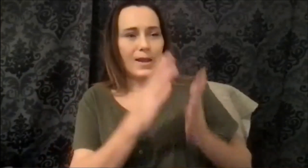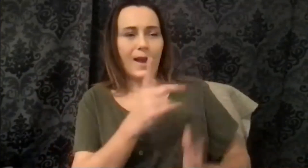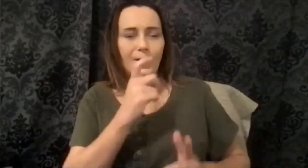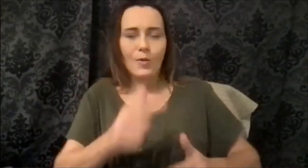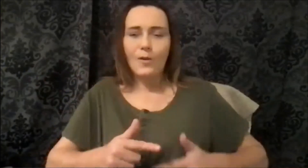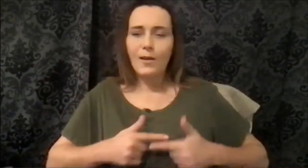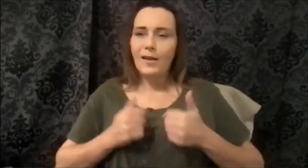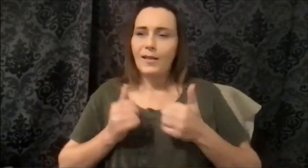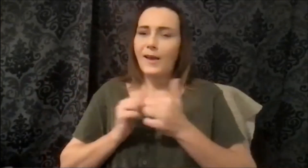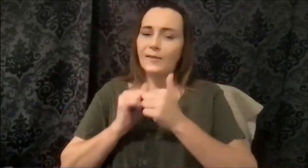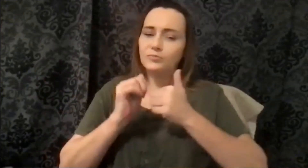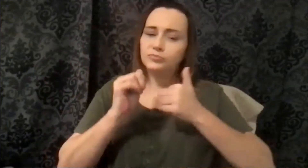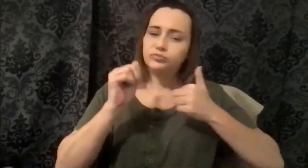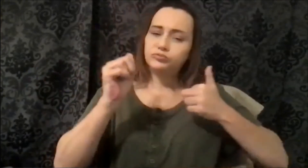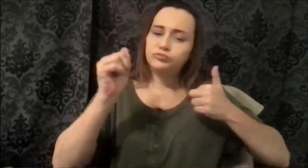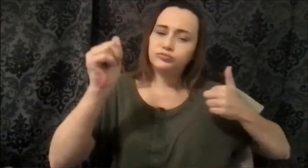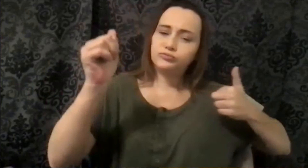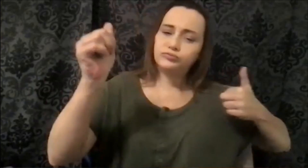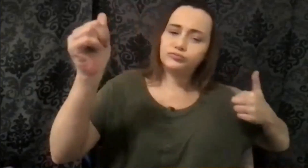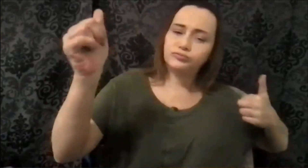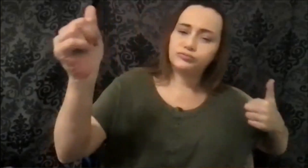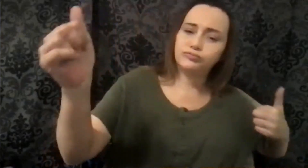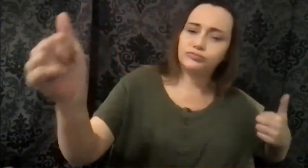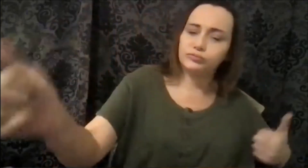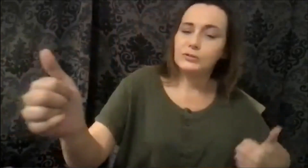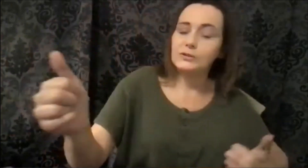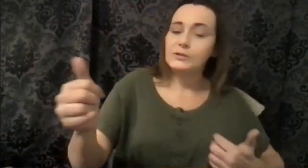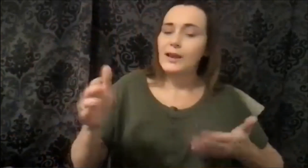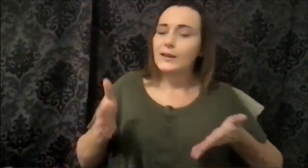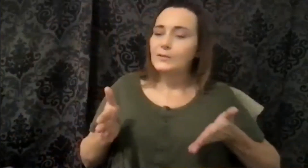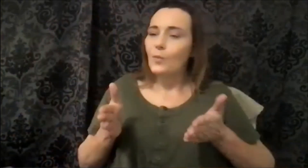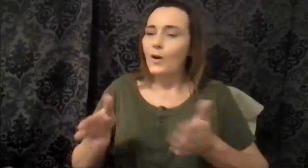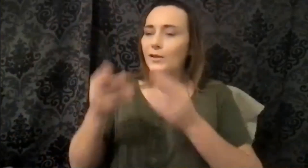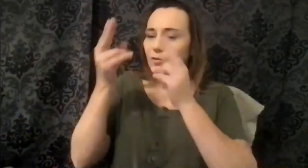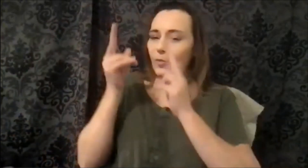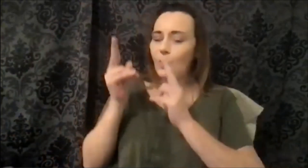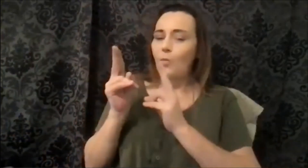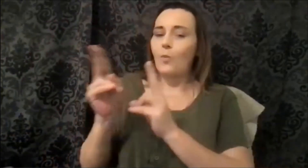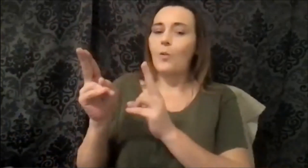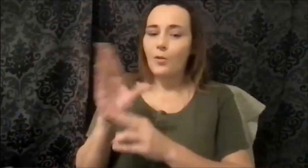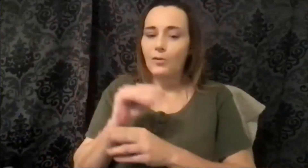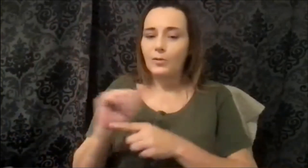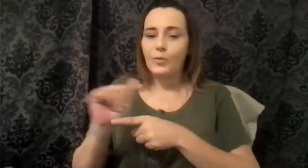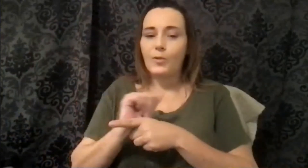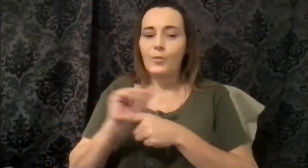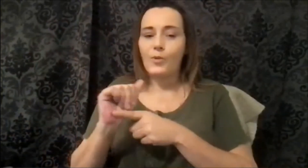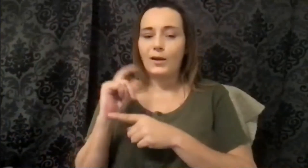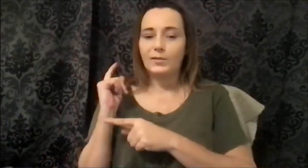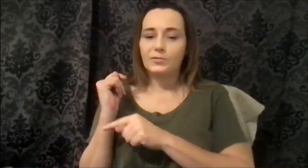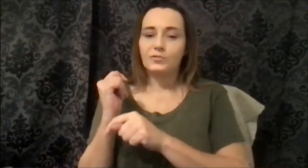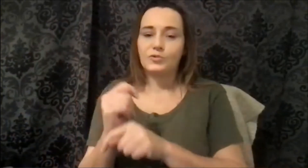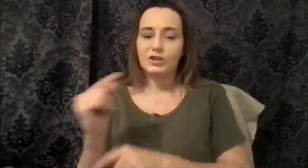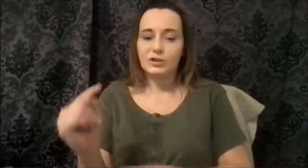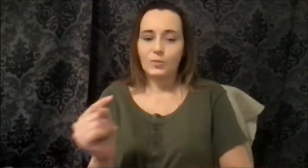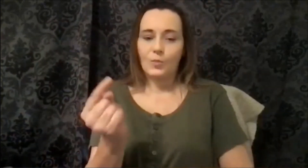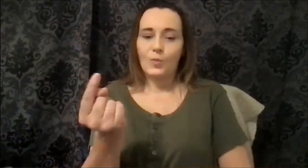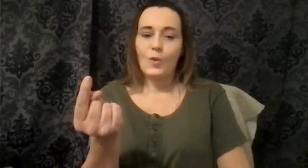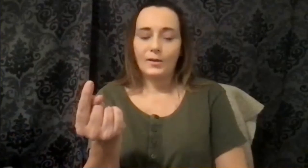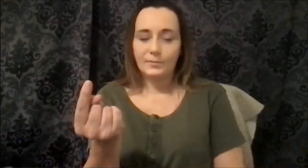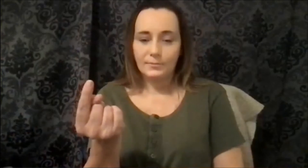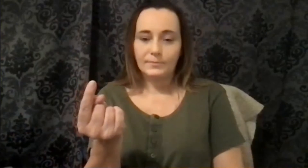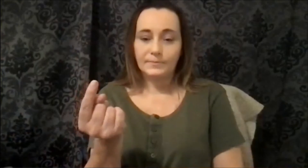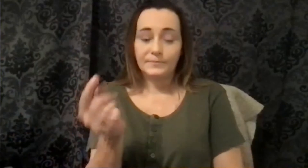miles from me as a way to honor and practice Tradition 1. That was